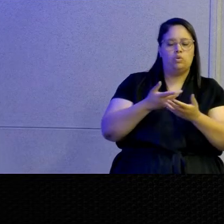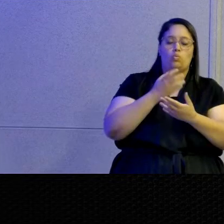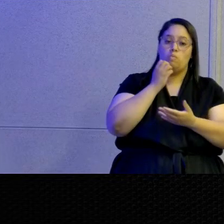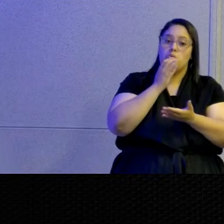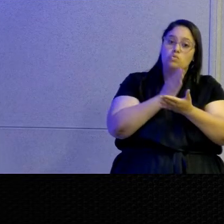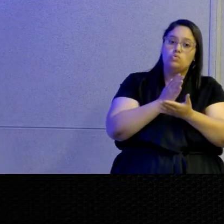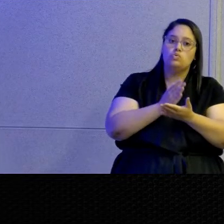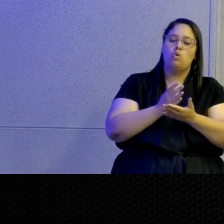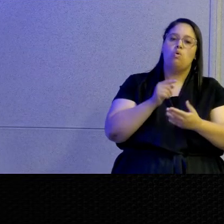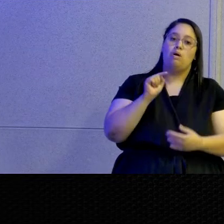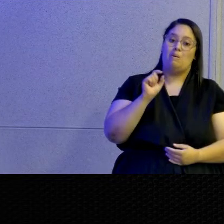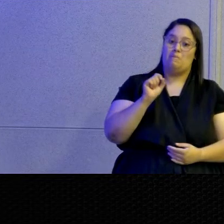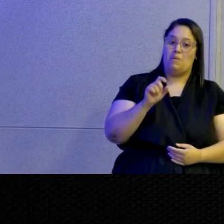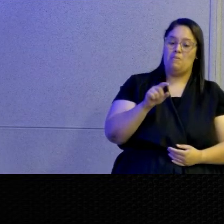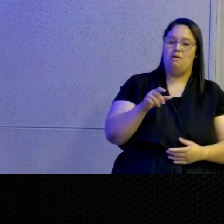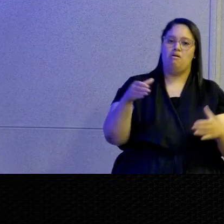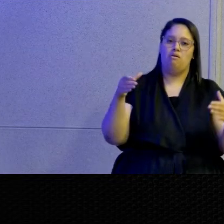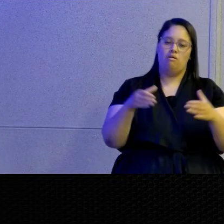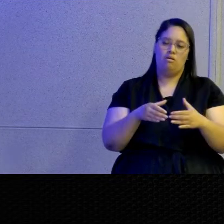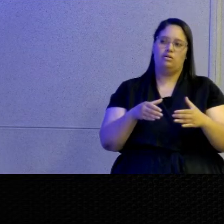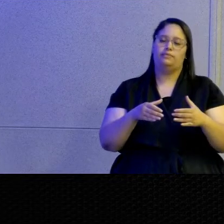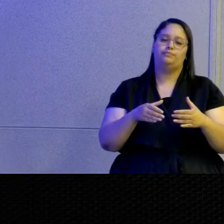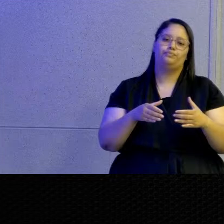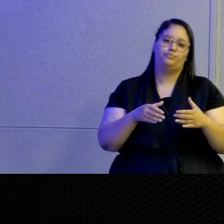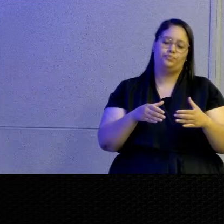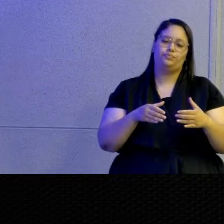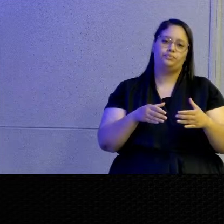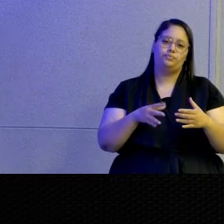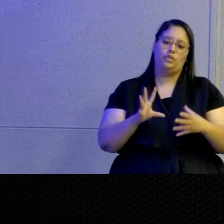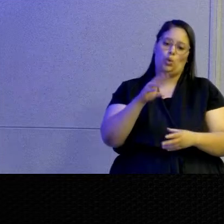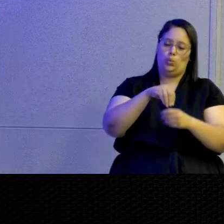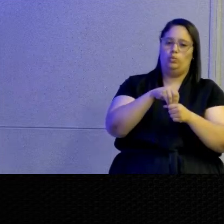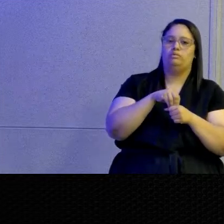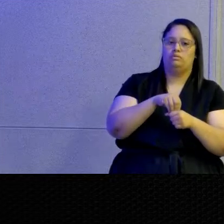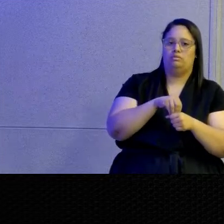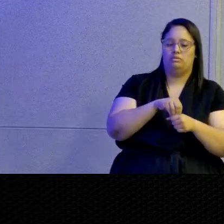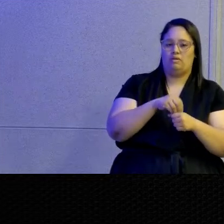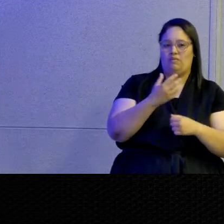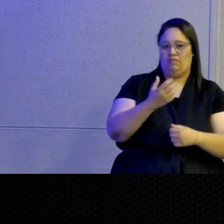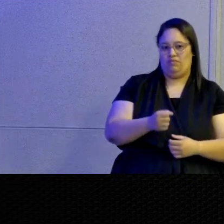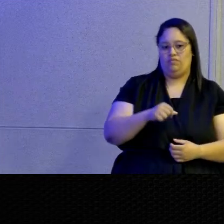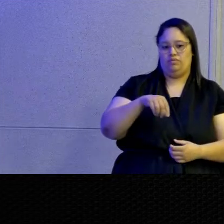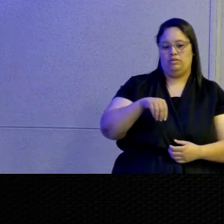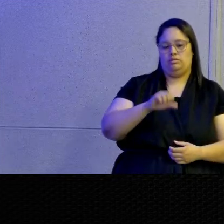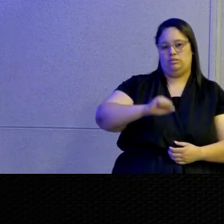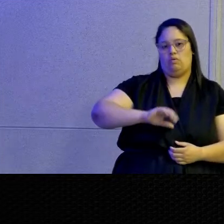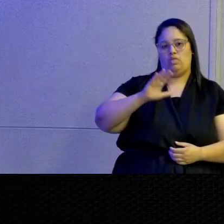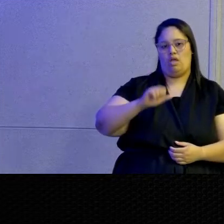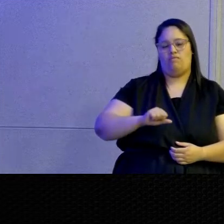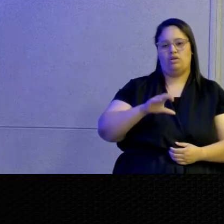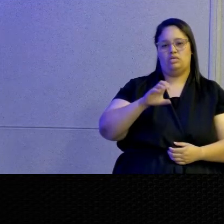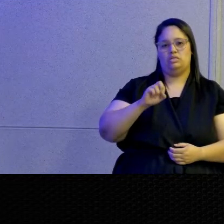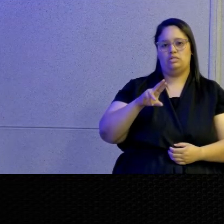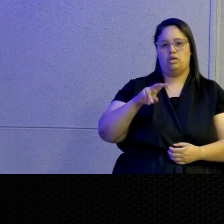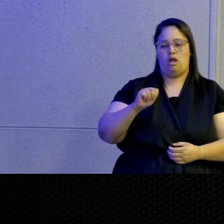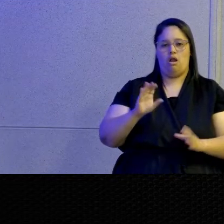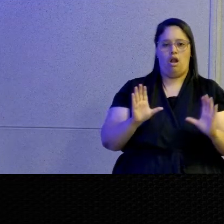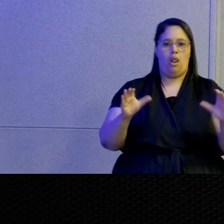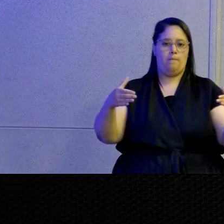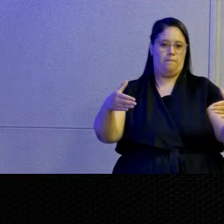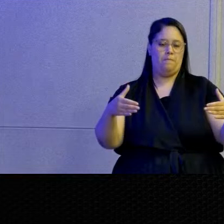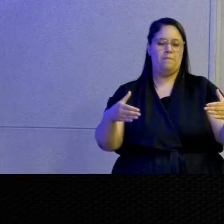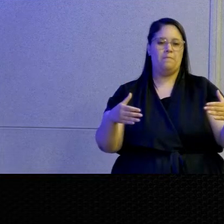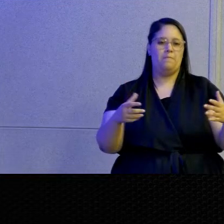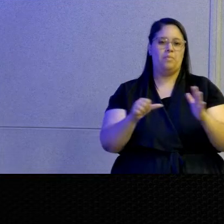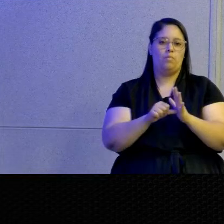that they are indeed included in the South Africa CERN consortium, which is